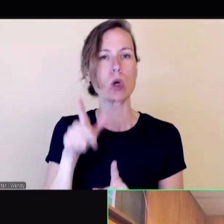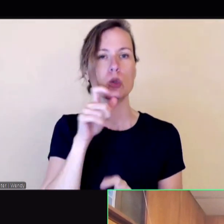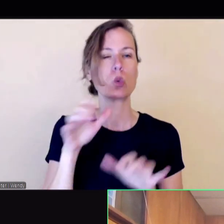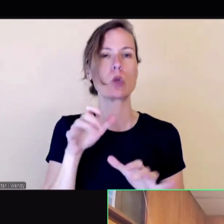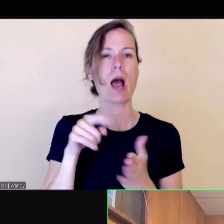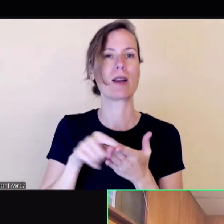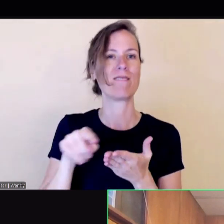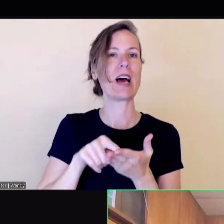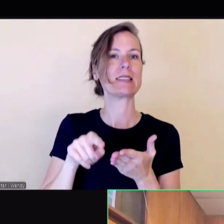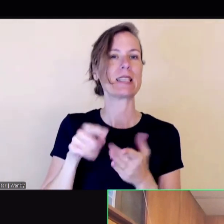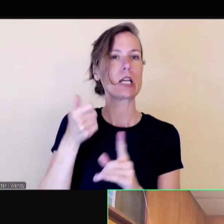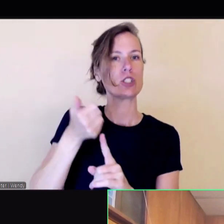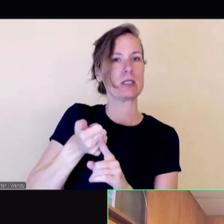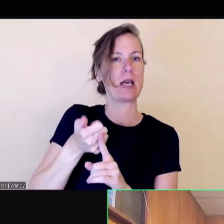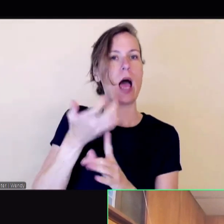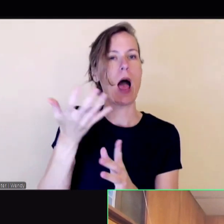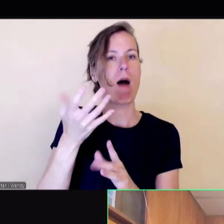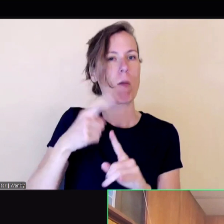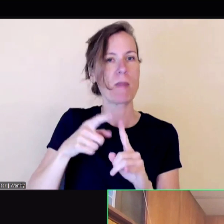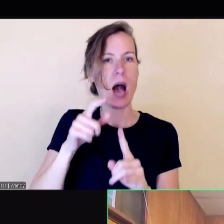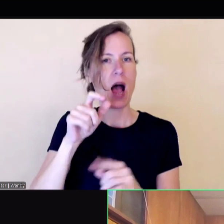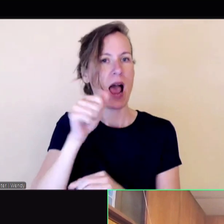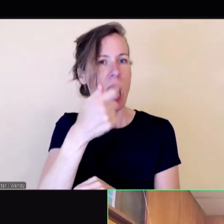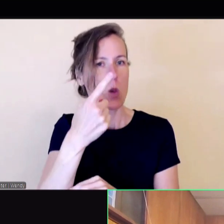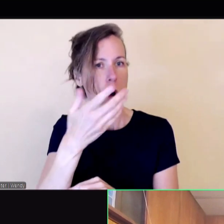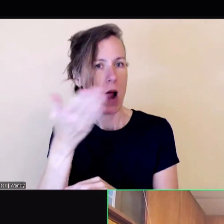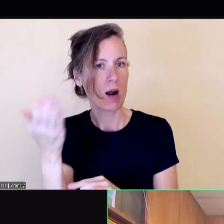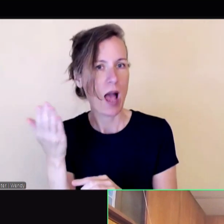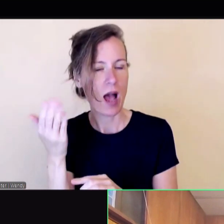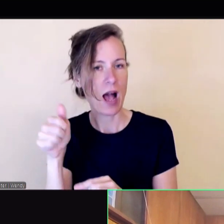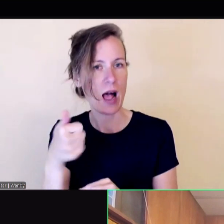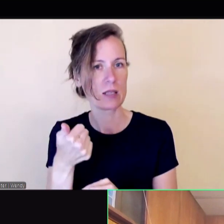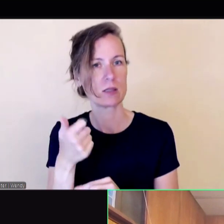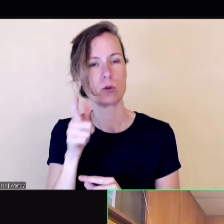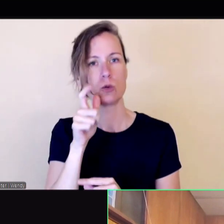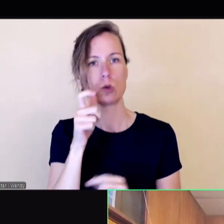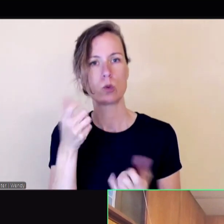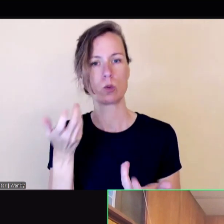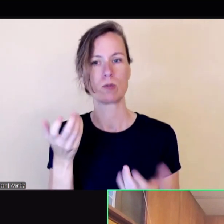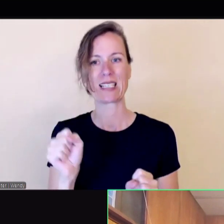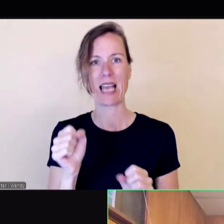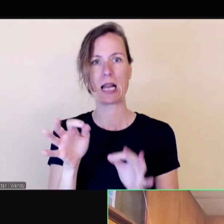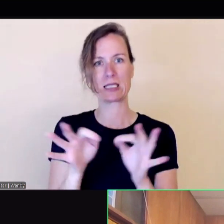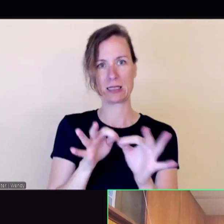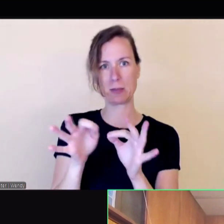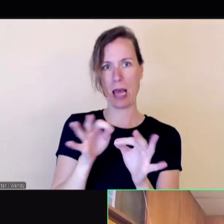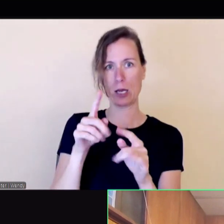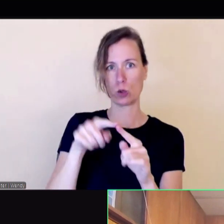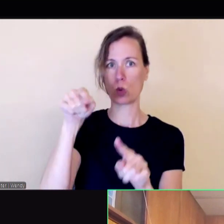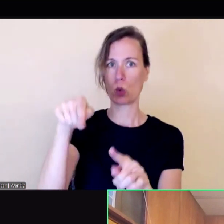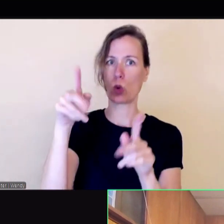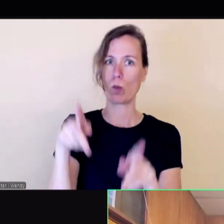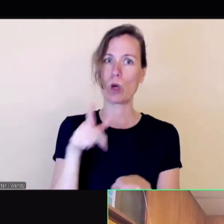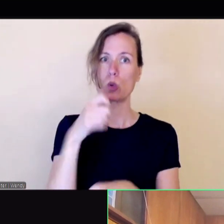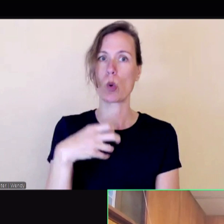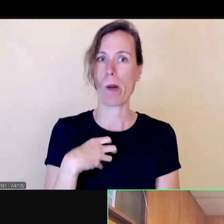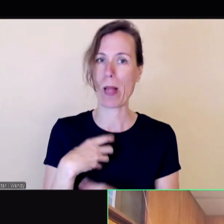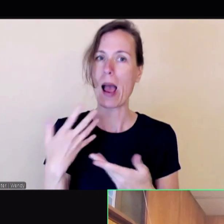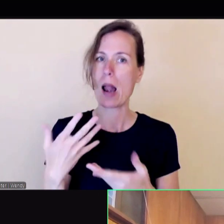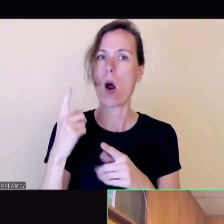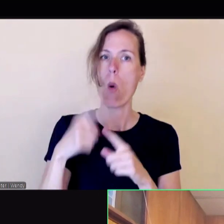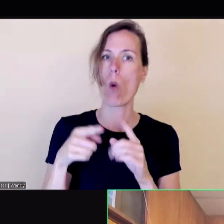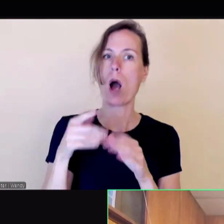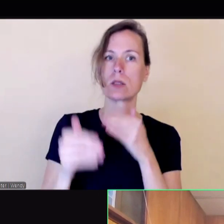of, explain to someone with a complaint what the process is, what